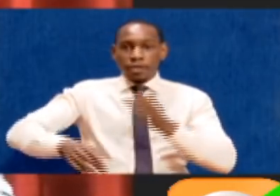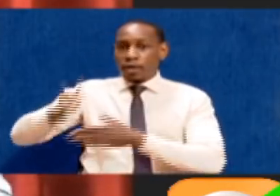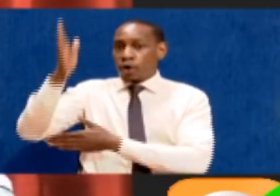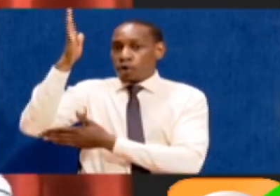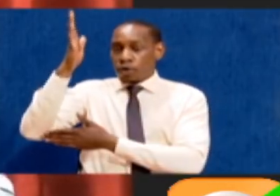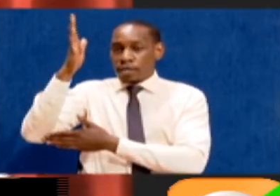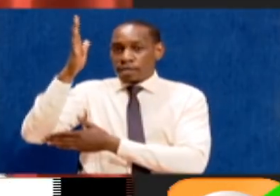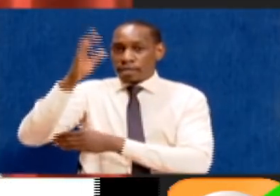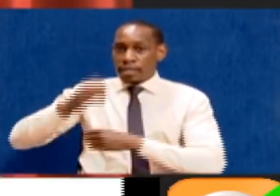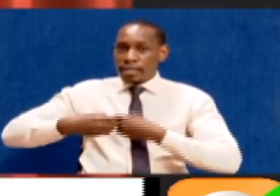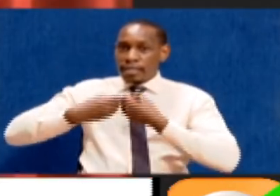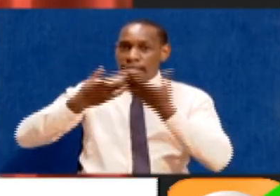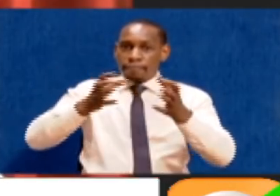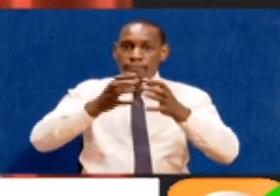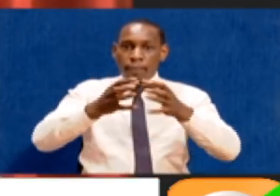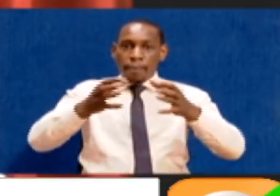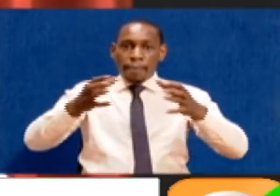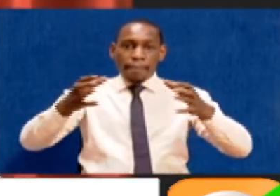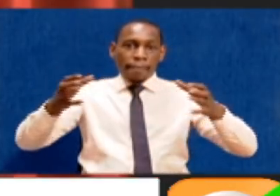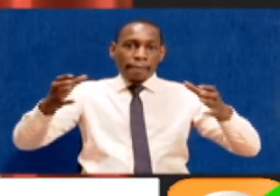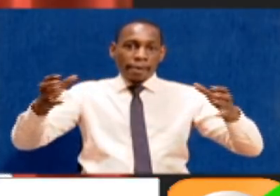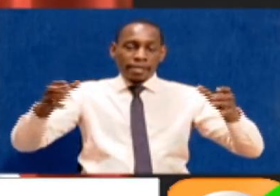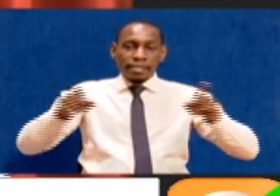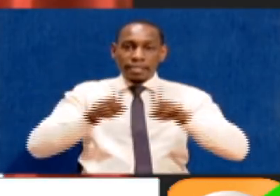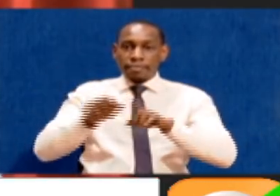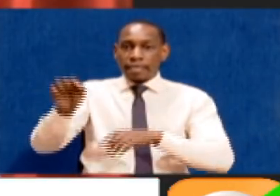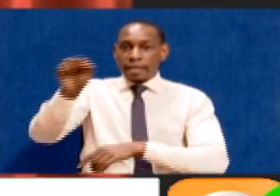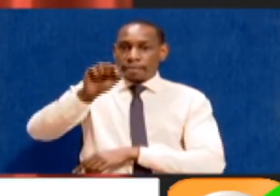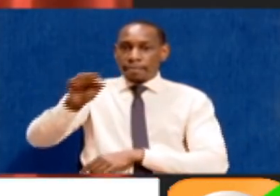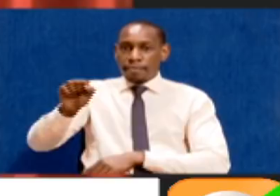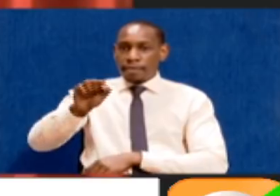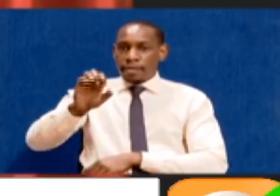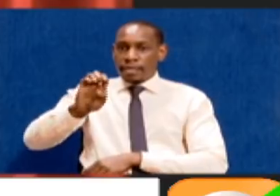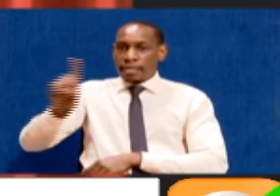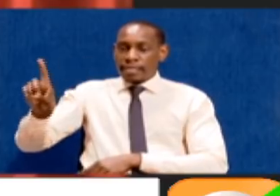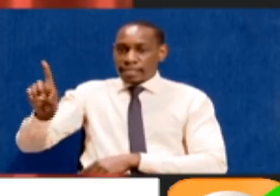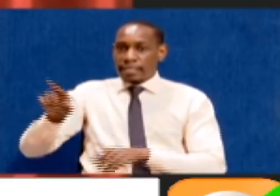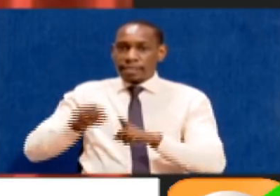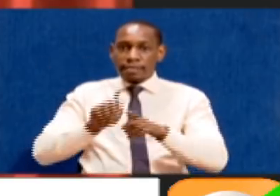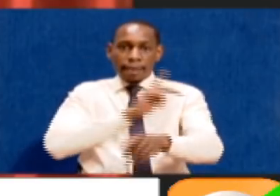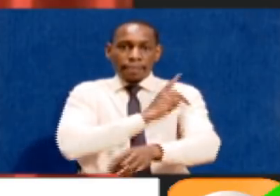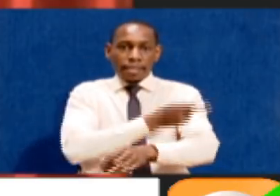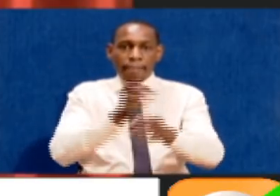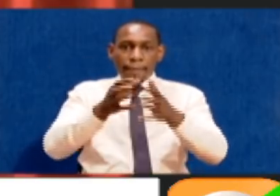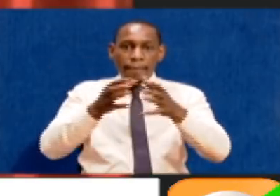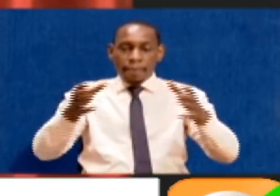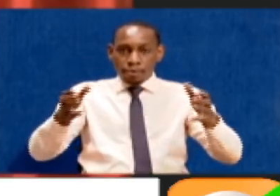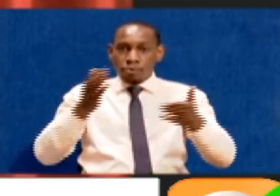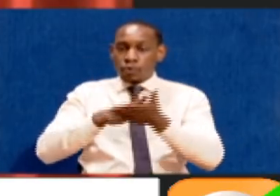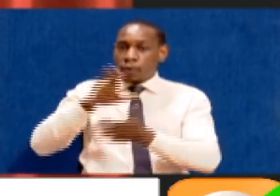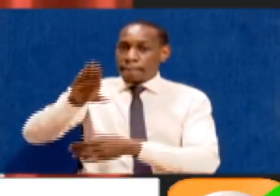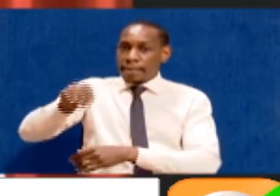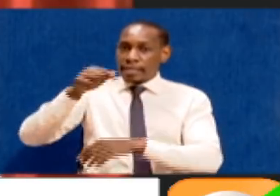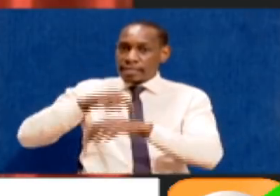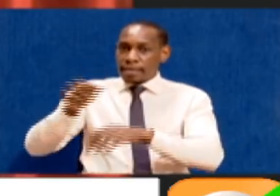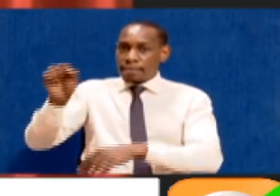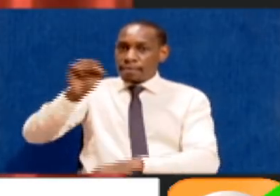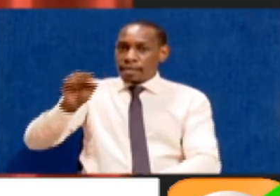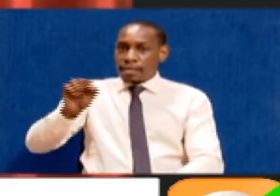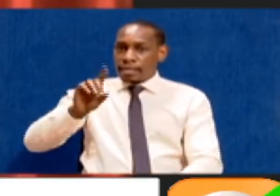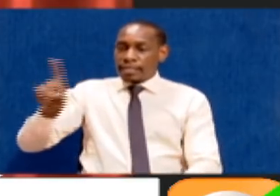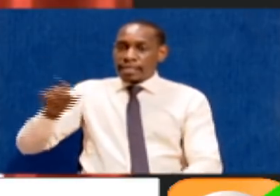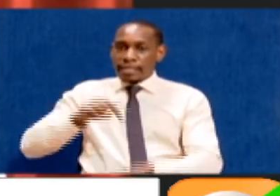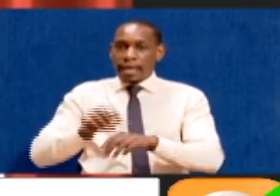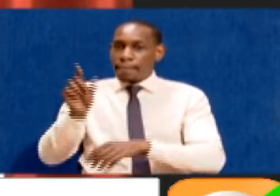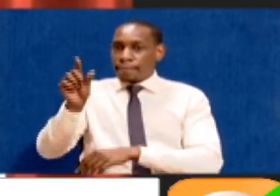God put multiplication in the seed. The power of multiplication is found in the seed. So now